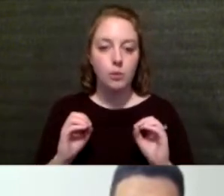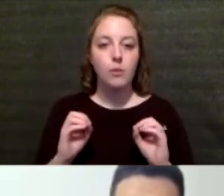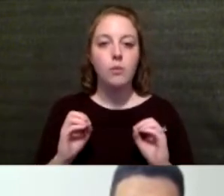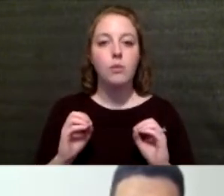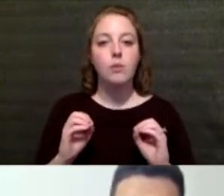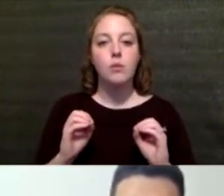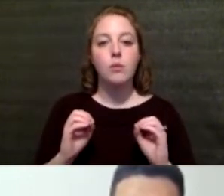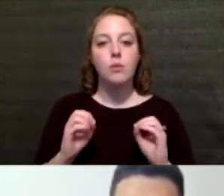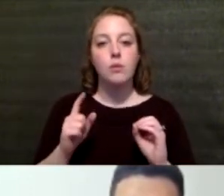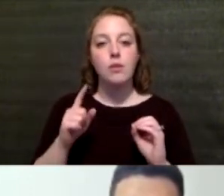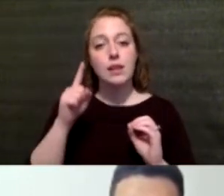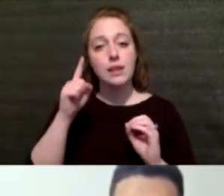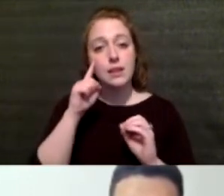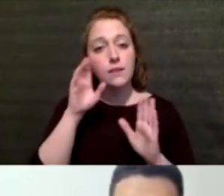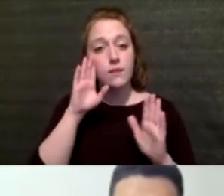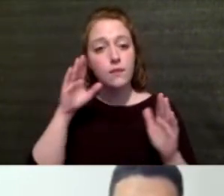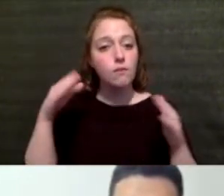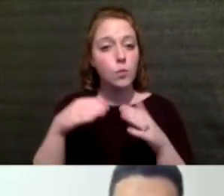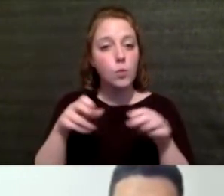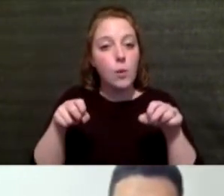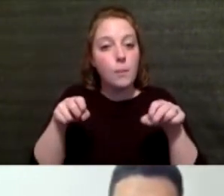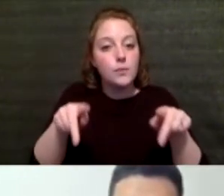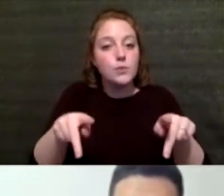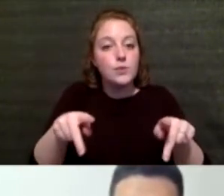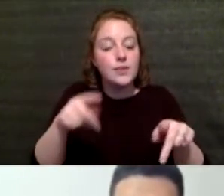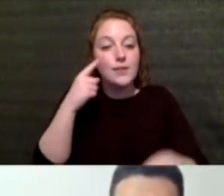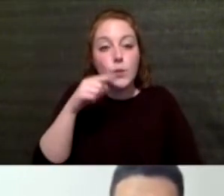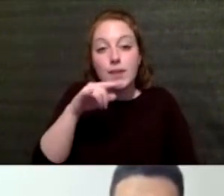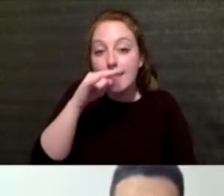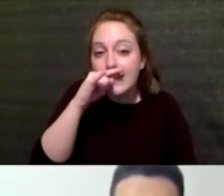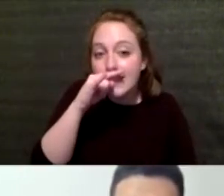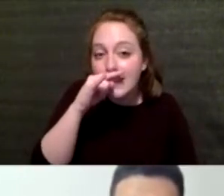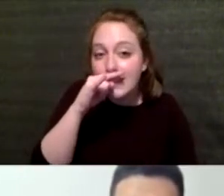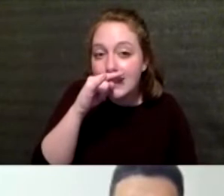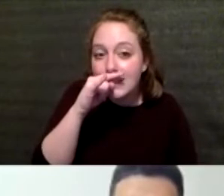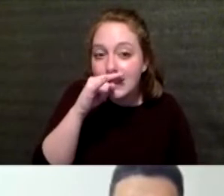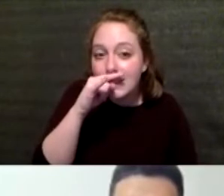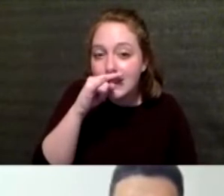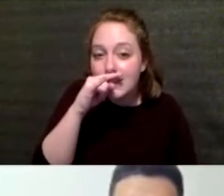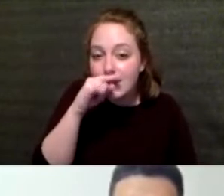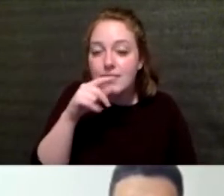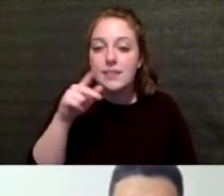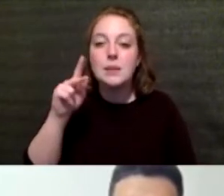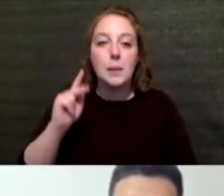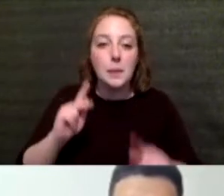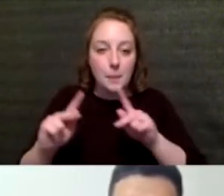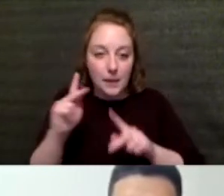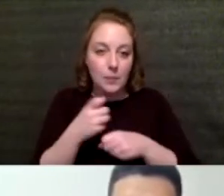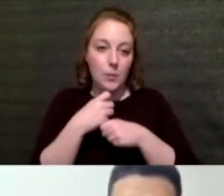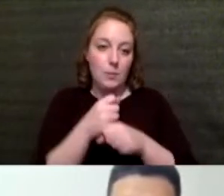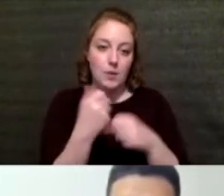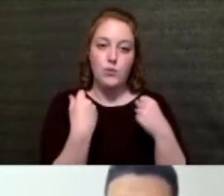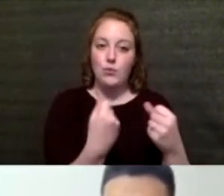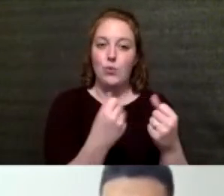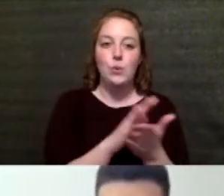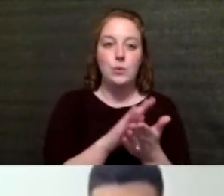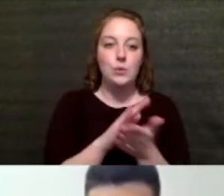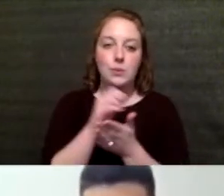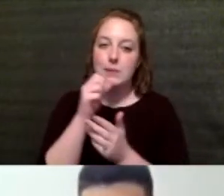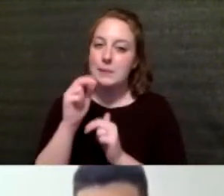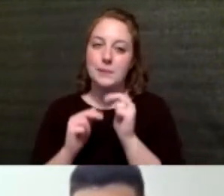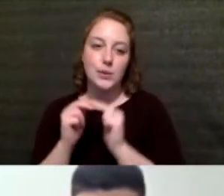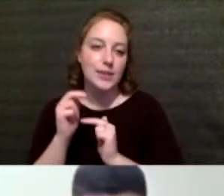opportunity for the kids and the fact that the people make up the school more so than the building, I think